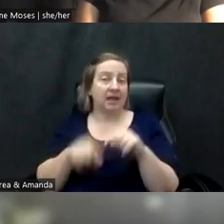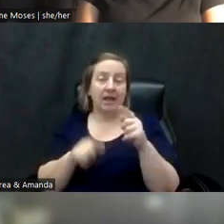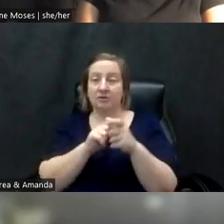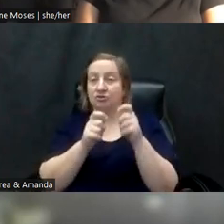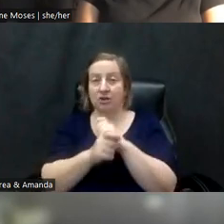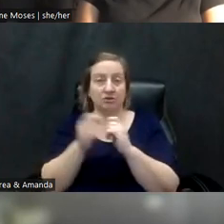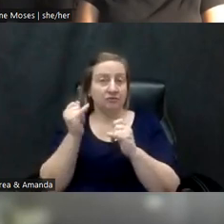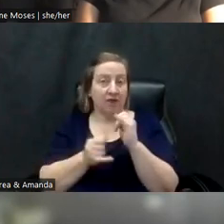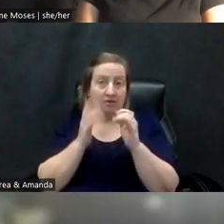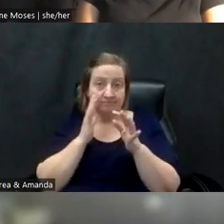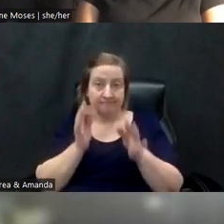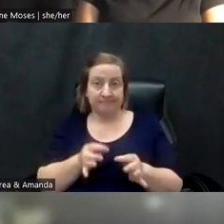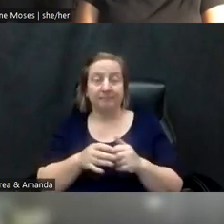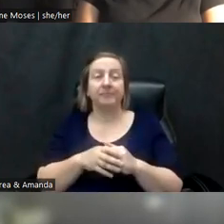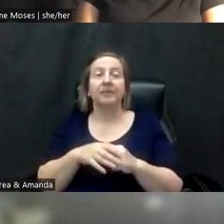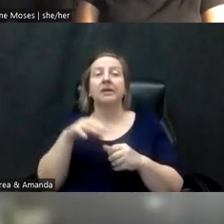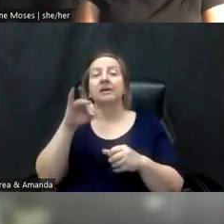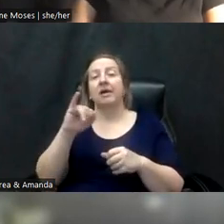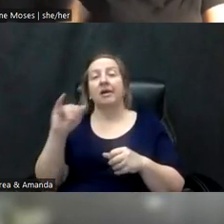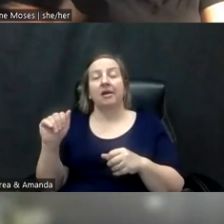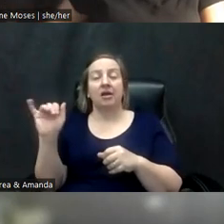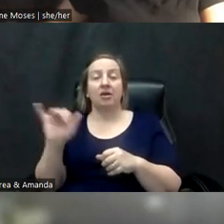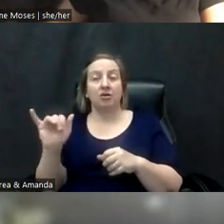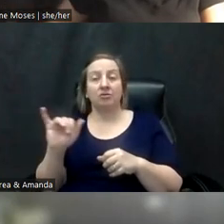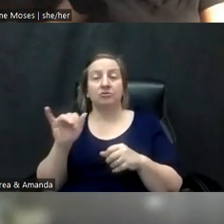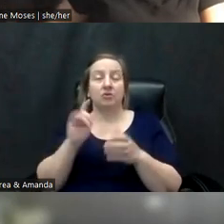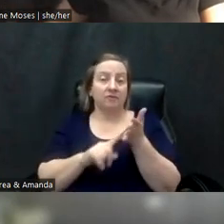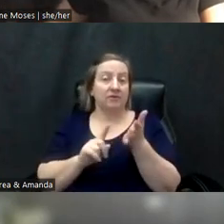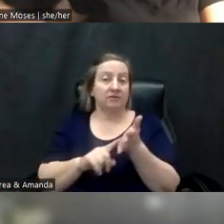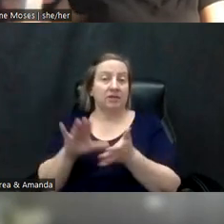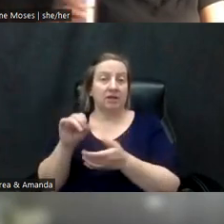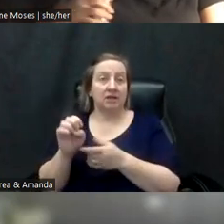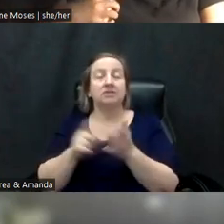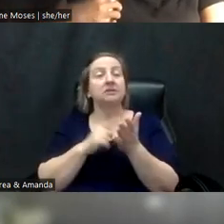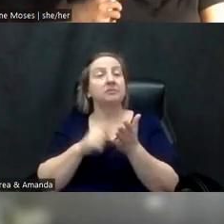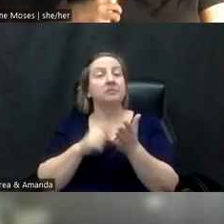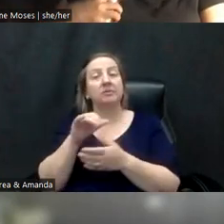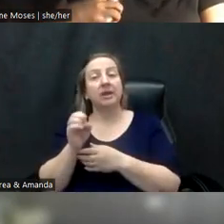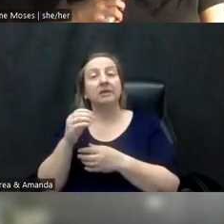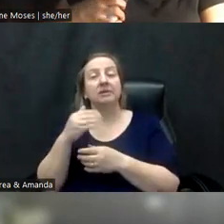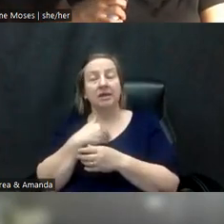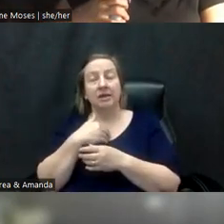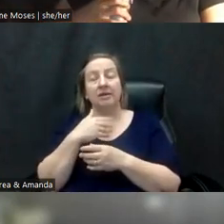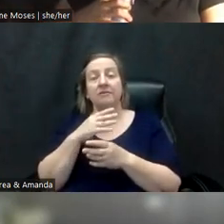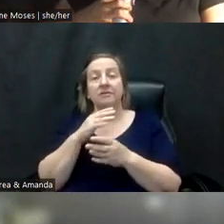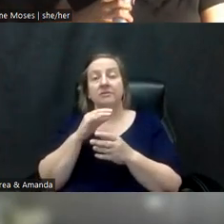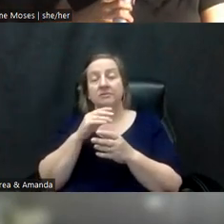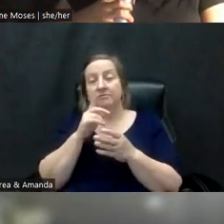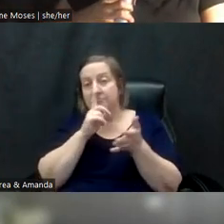outcome. Internal Affairs also investigates cases, so sometimes cases are investigated by both